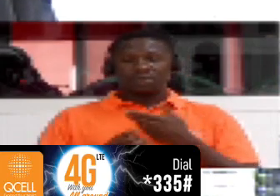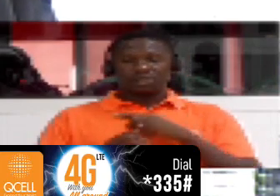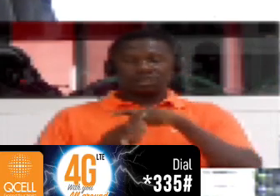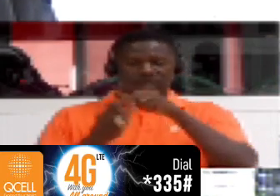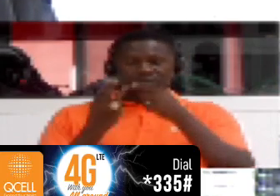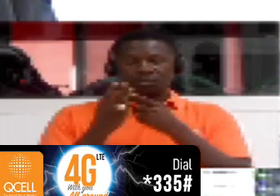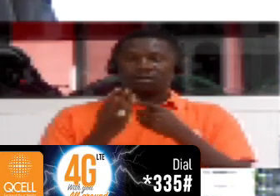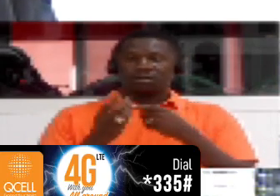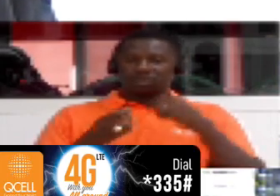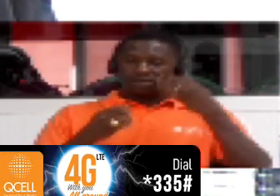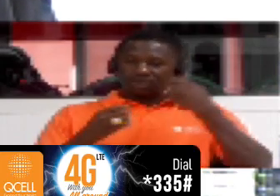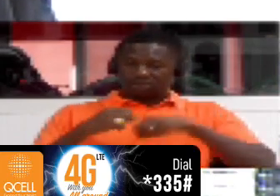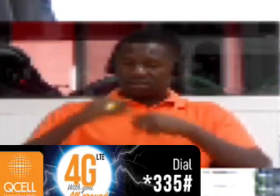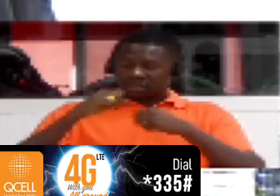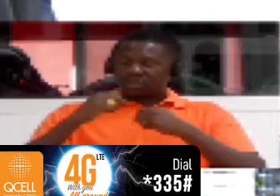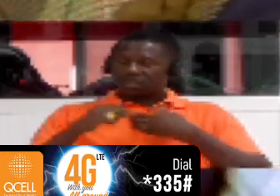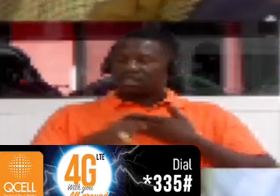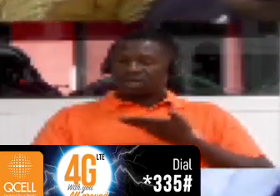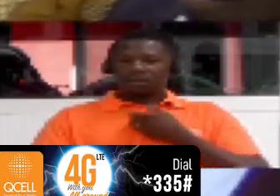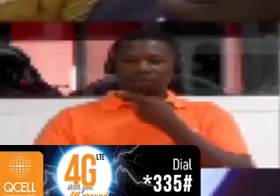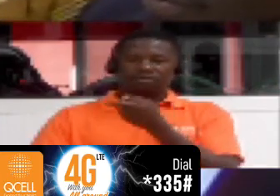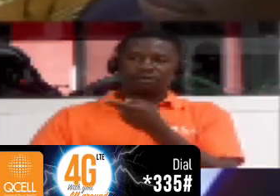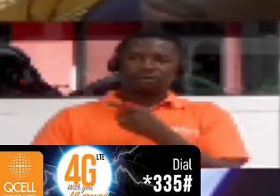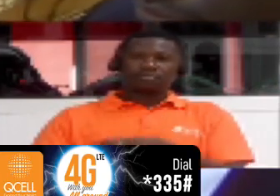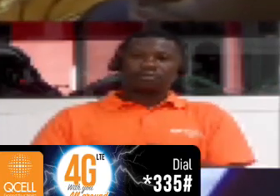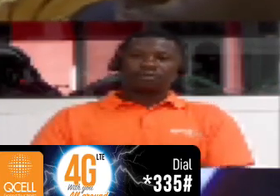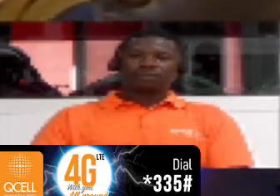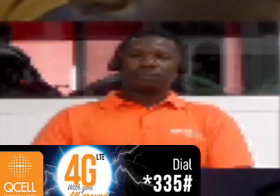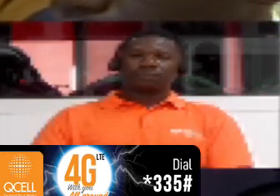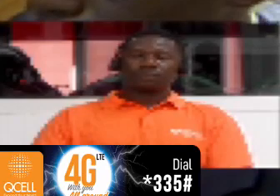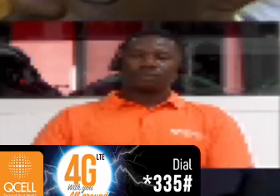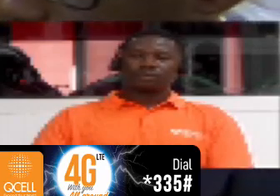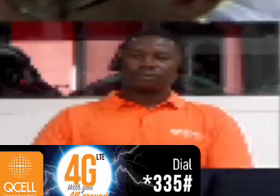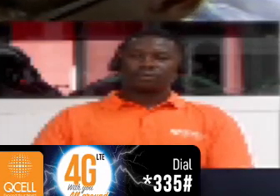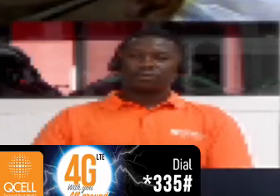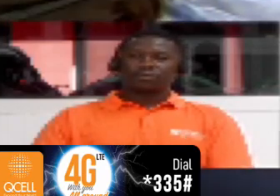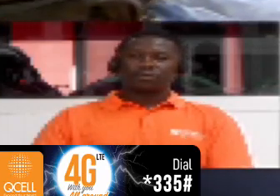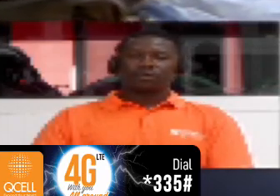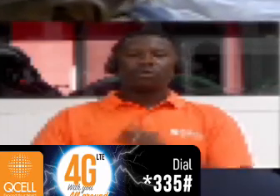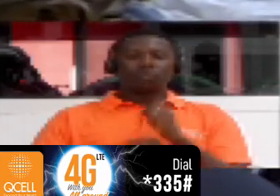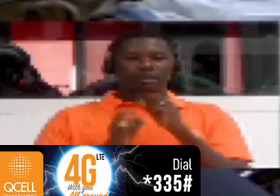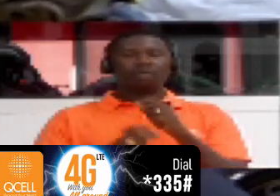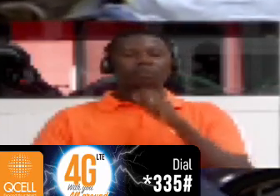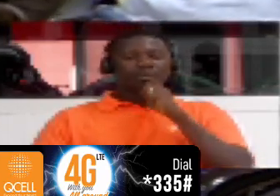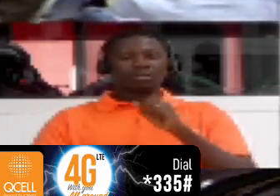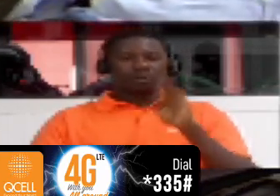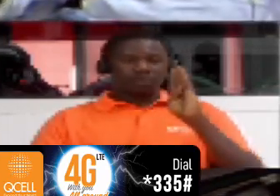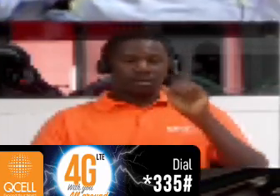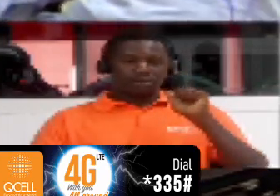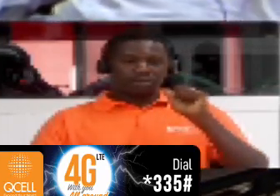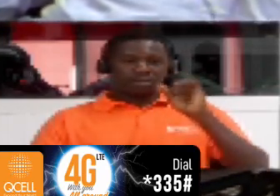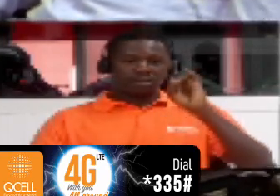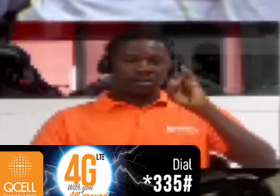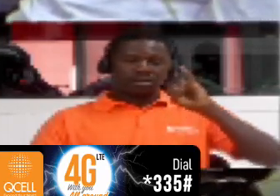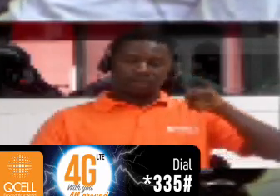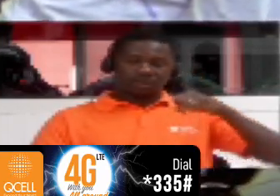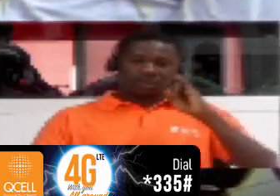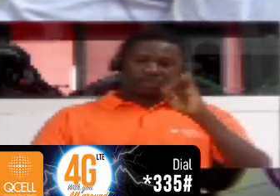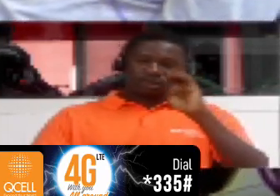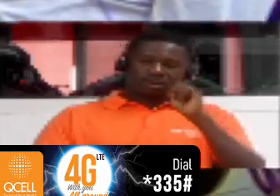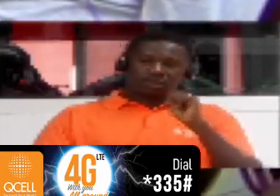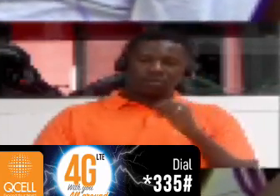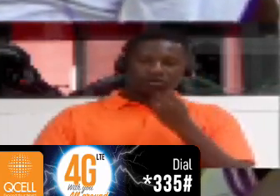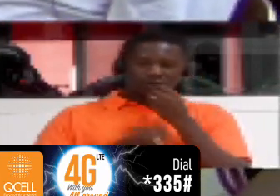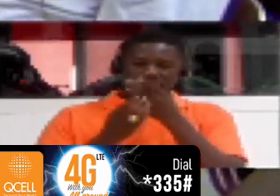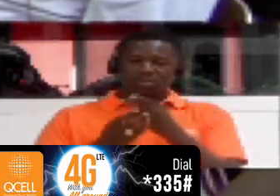think these are my courses, the courses that I did. Okay, Mr. Badjie, You're saying that the